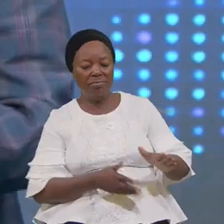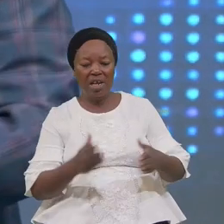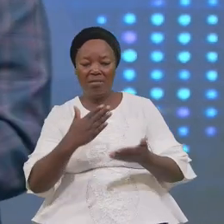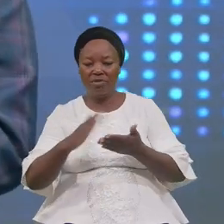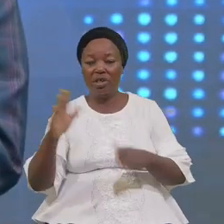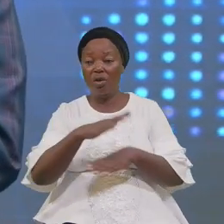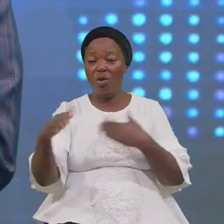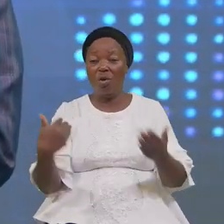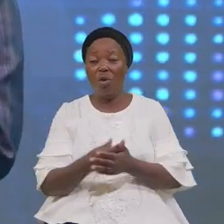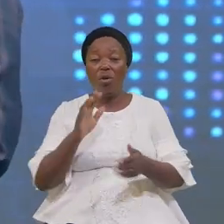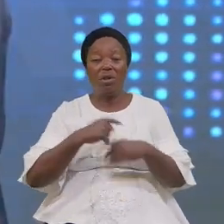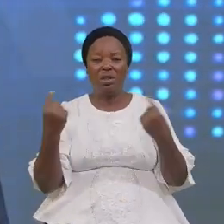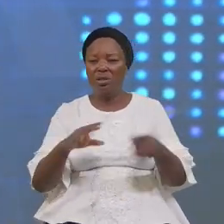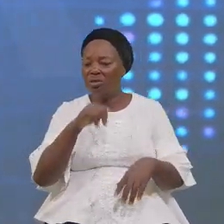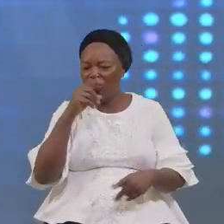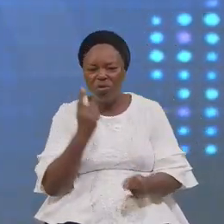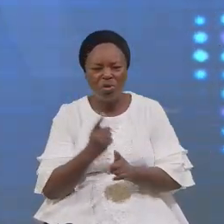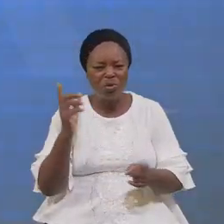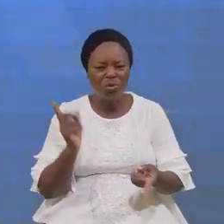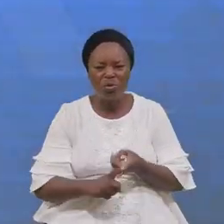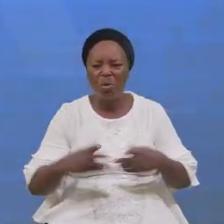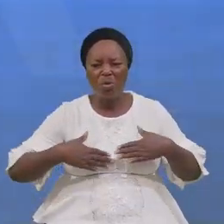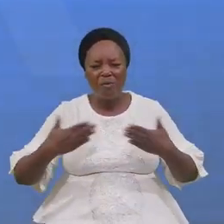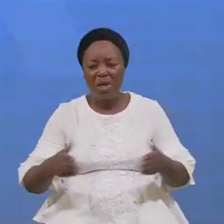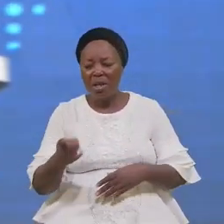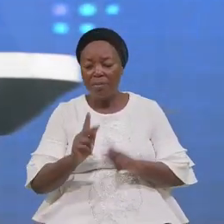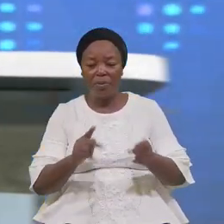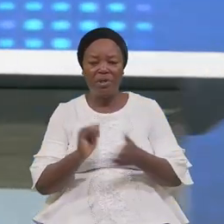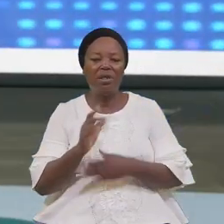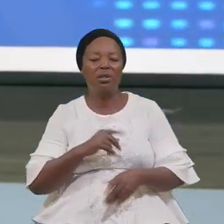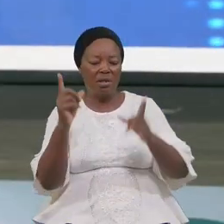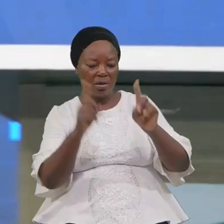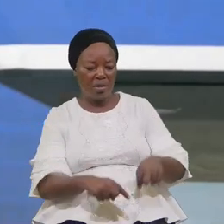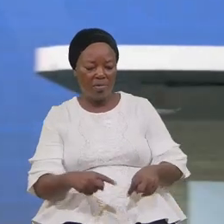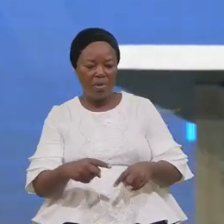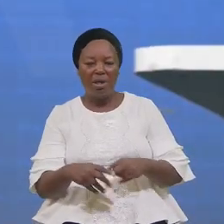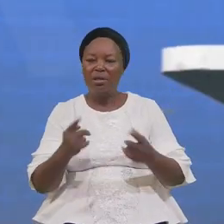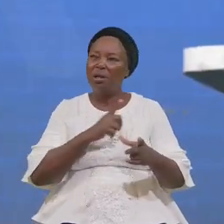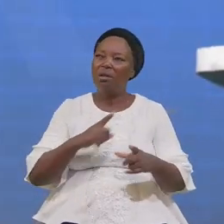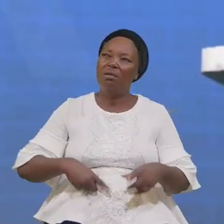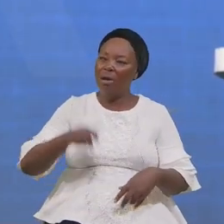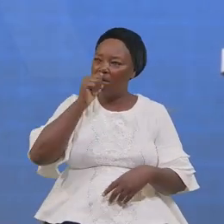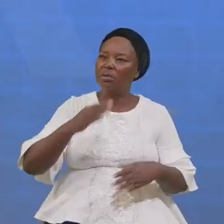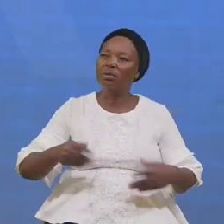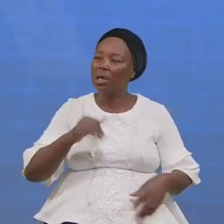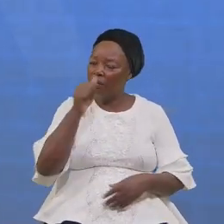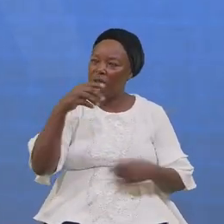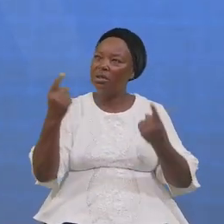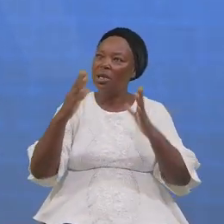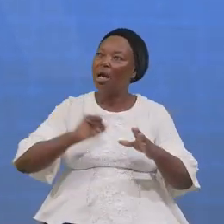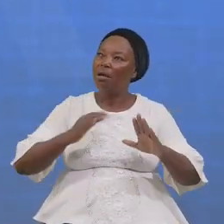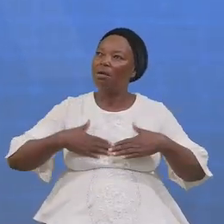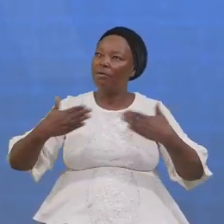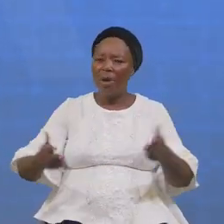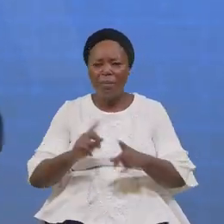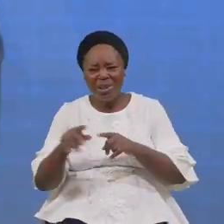not only to confess. There are people, they come, Lord, I confess I'm a sinner. But you said that